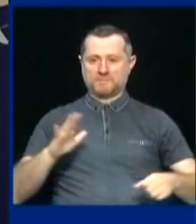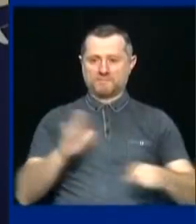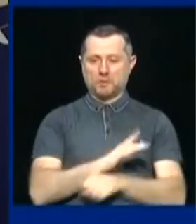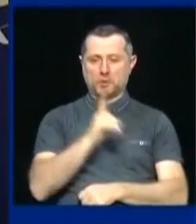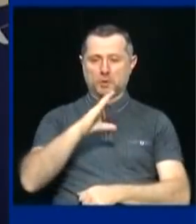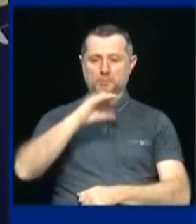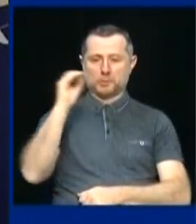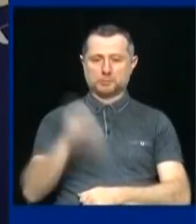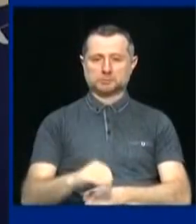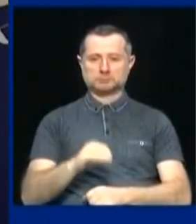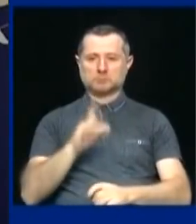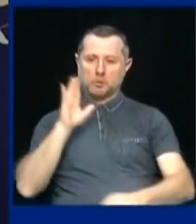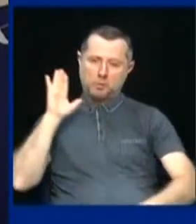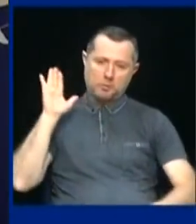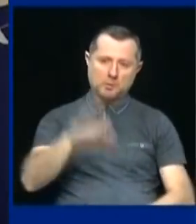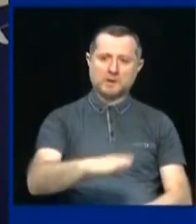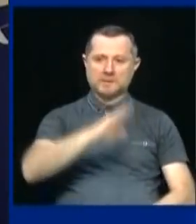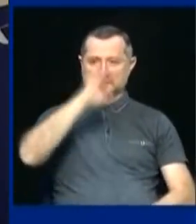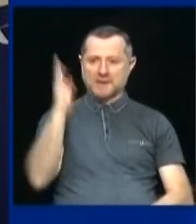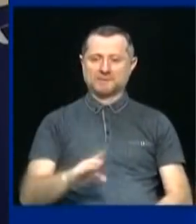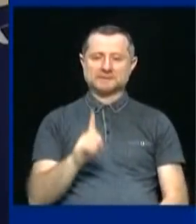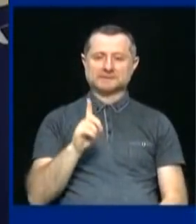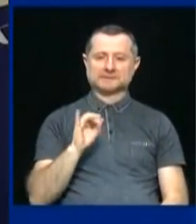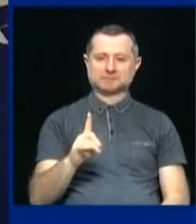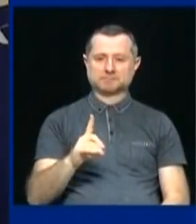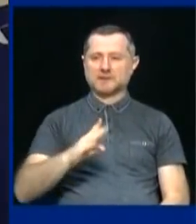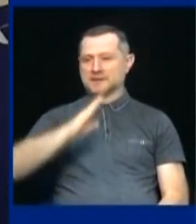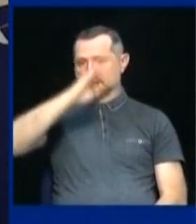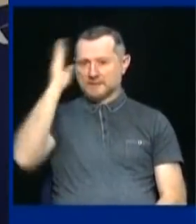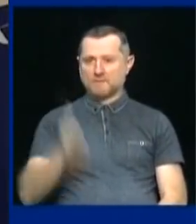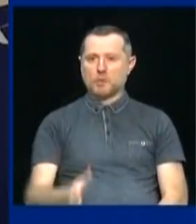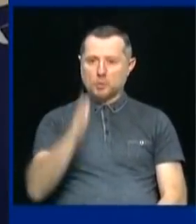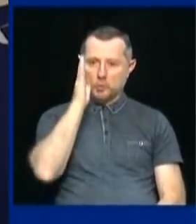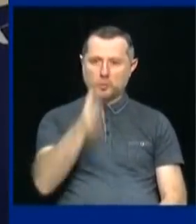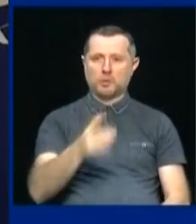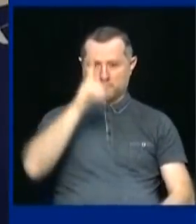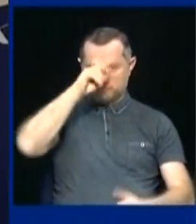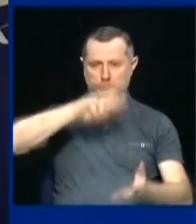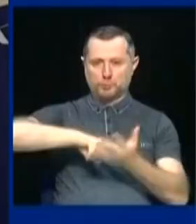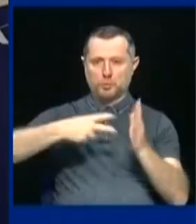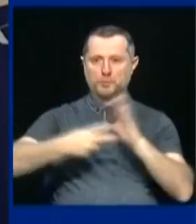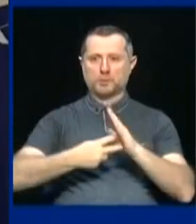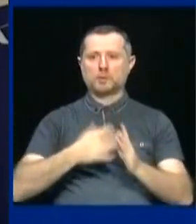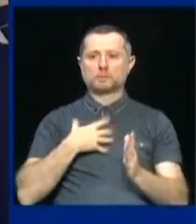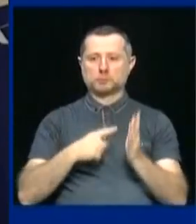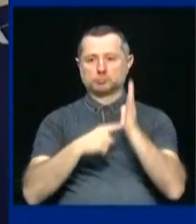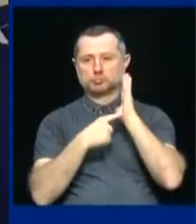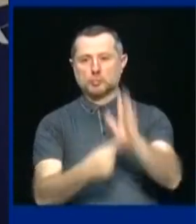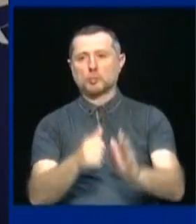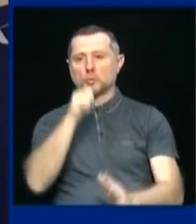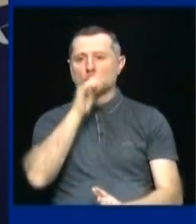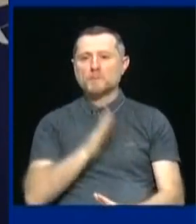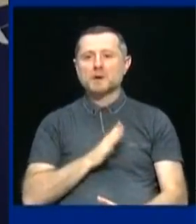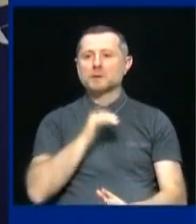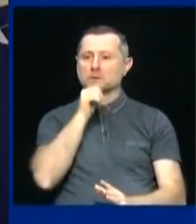and I never would intentionally disrespect a woman or treat any